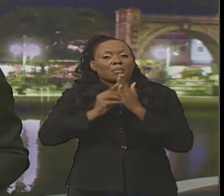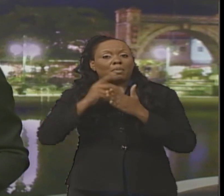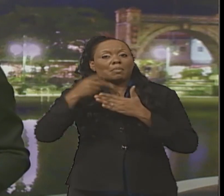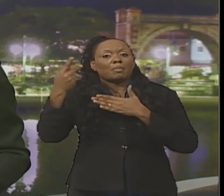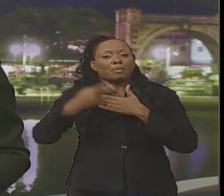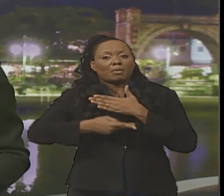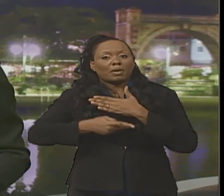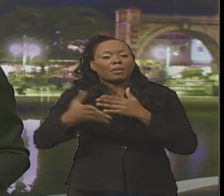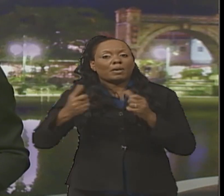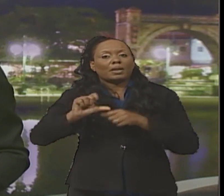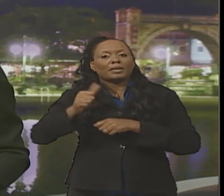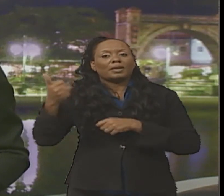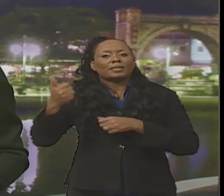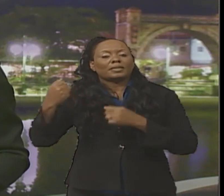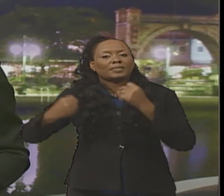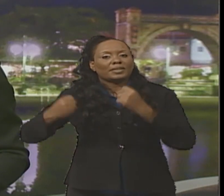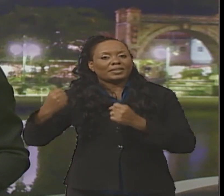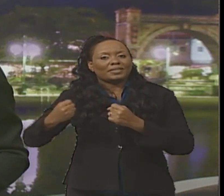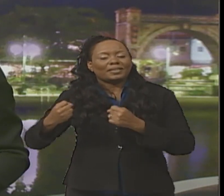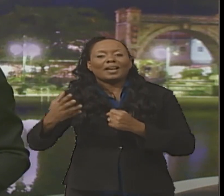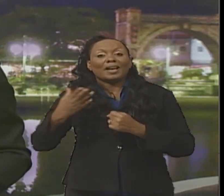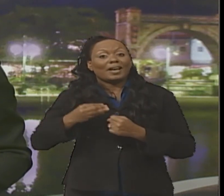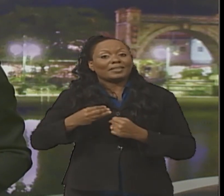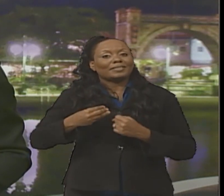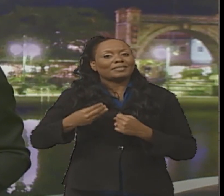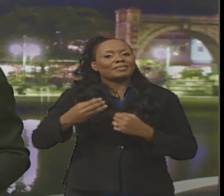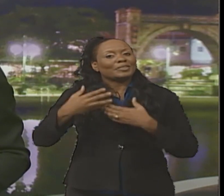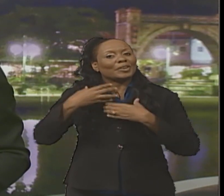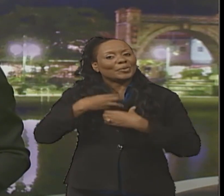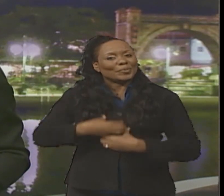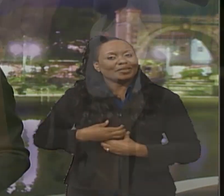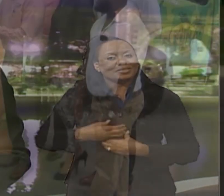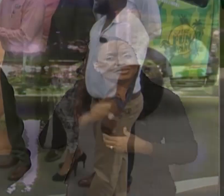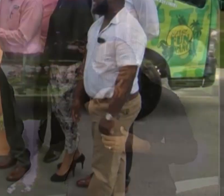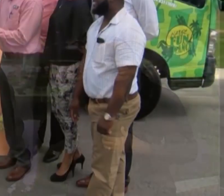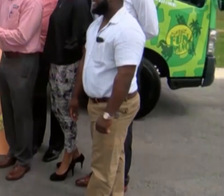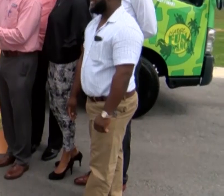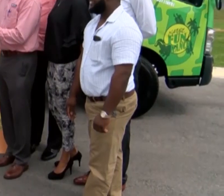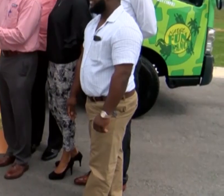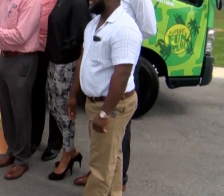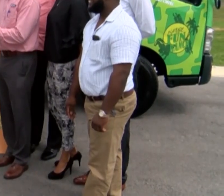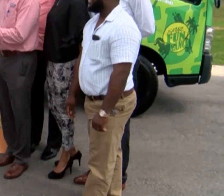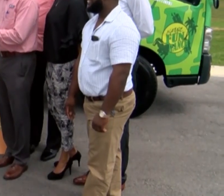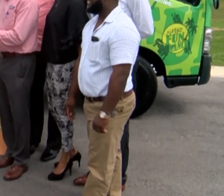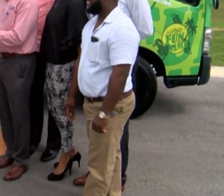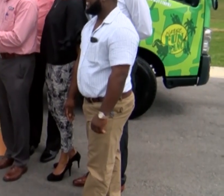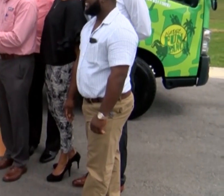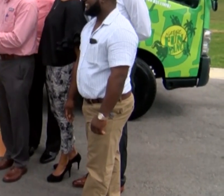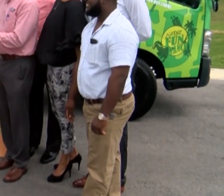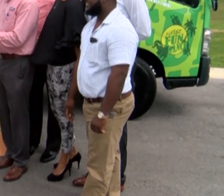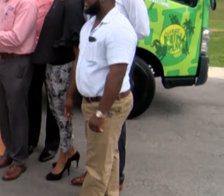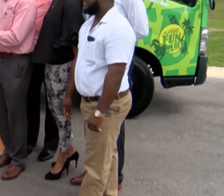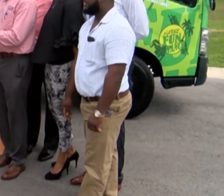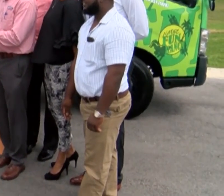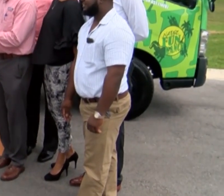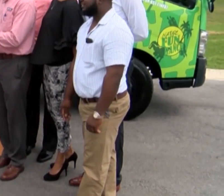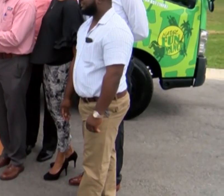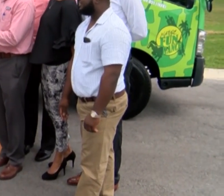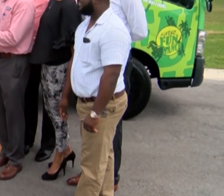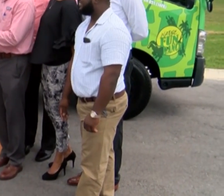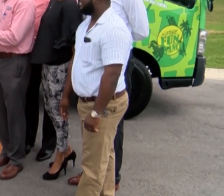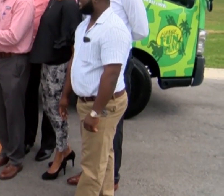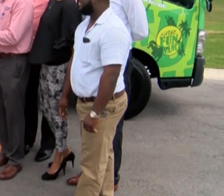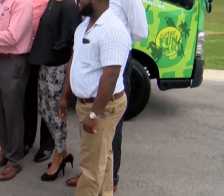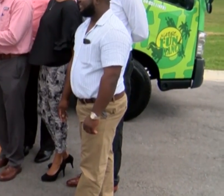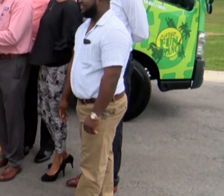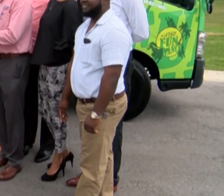didn't fall on deaf ears as their wish was granted. The wheels come thanks to the Rotary Club of Barbados West and NASCO Limited. The